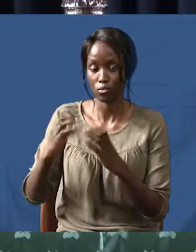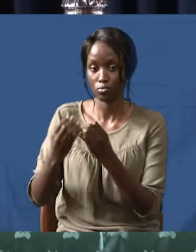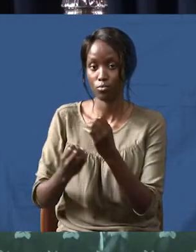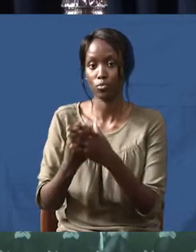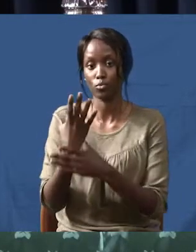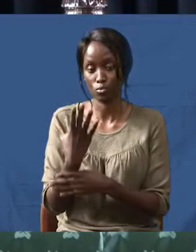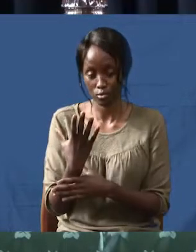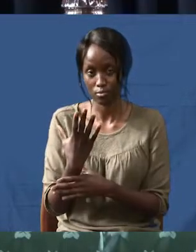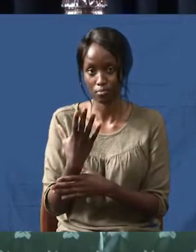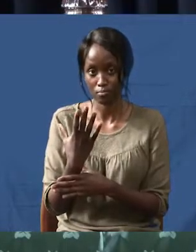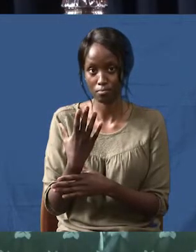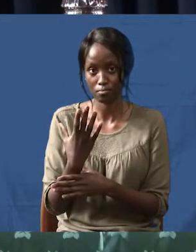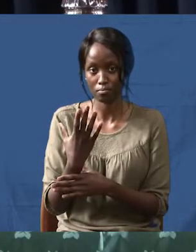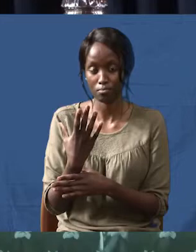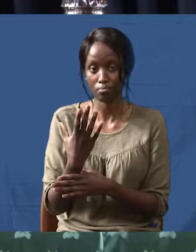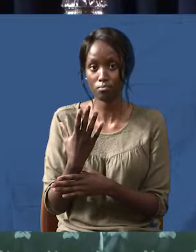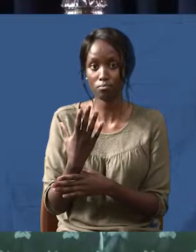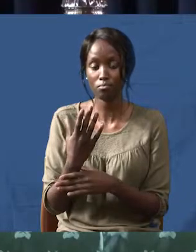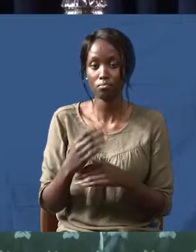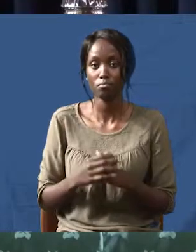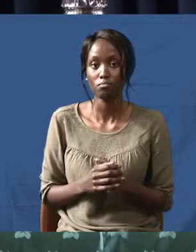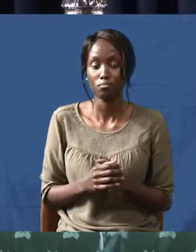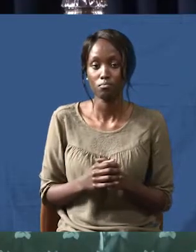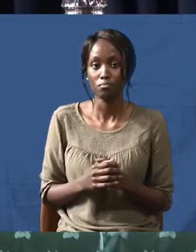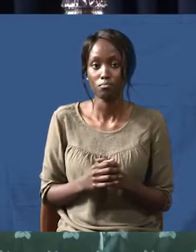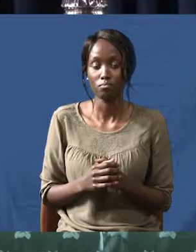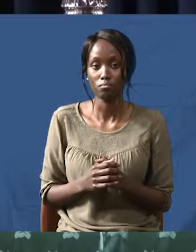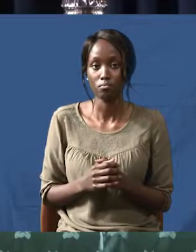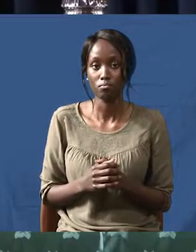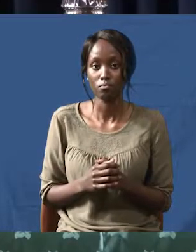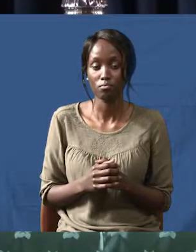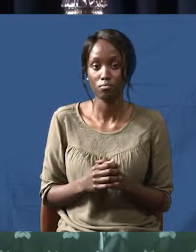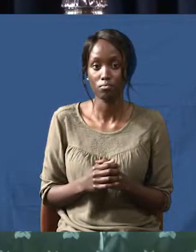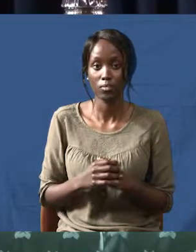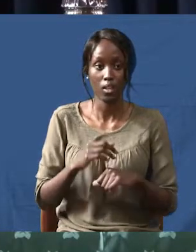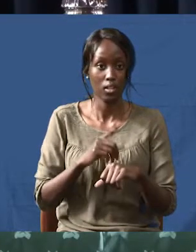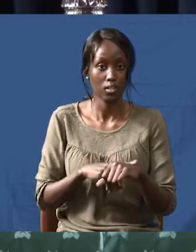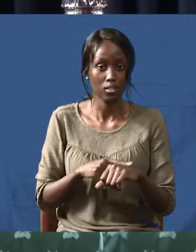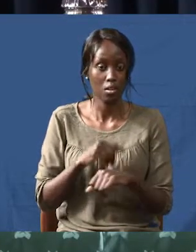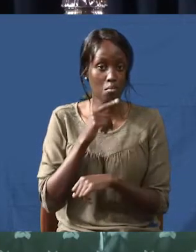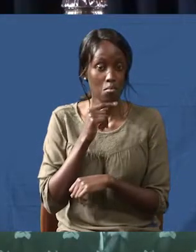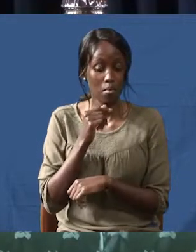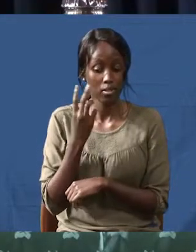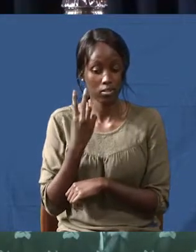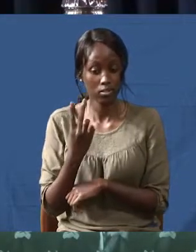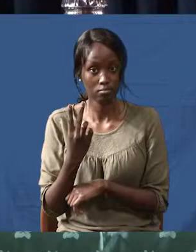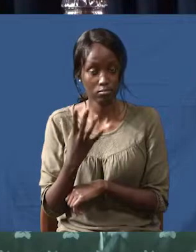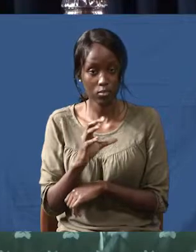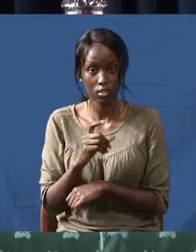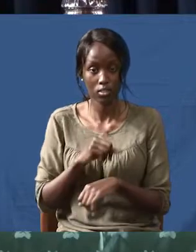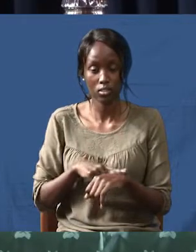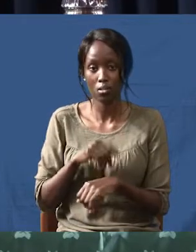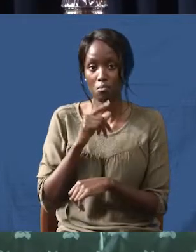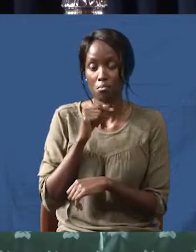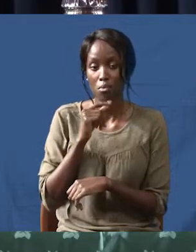will stay with him for a long time. When he saw how Paul,